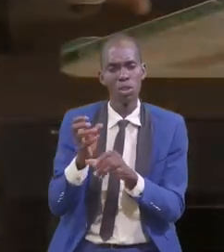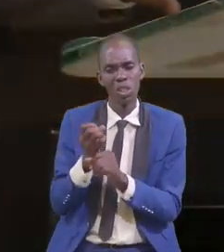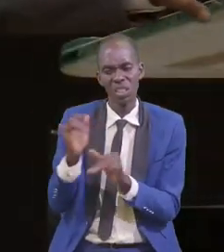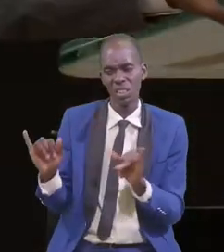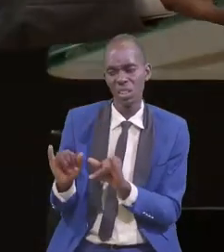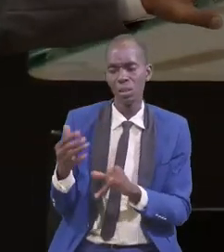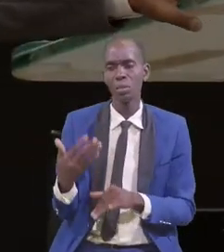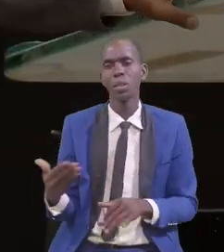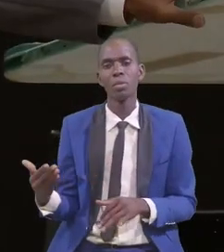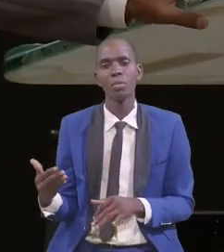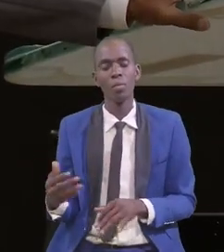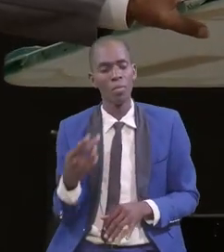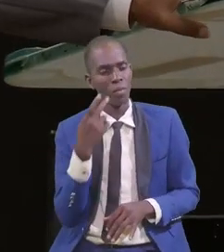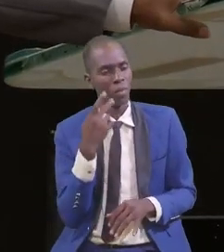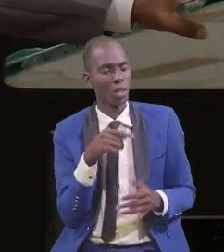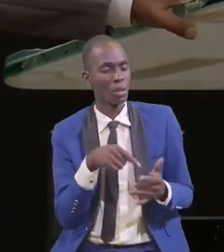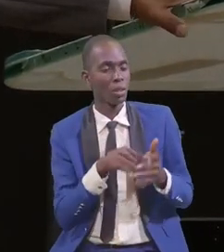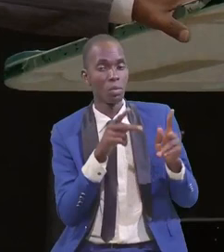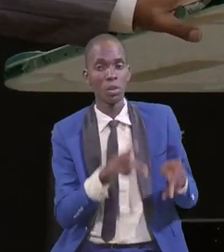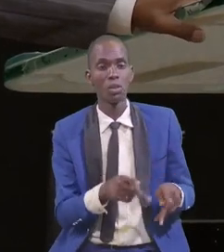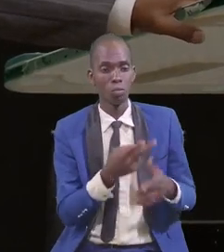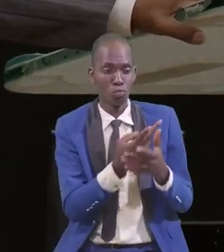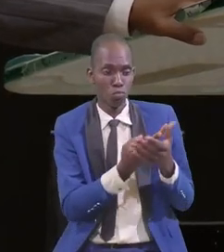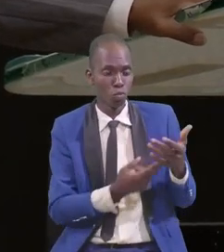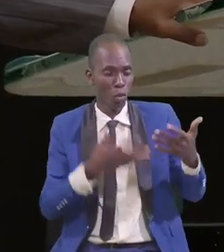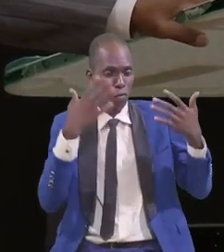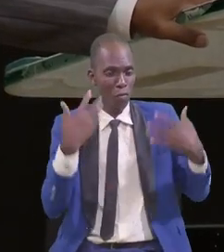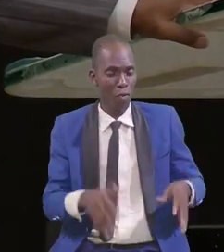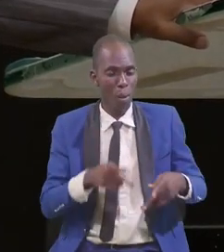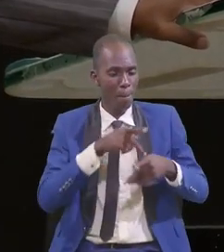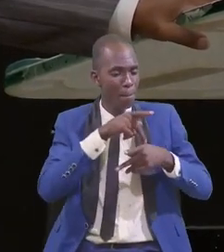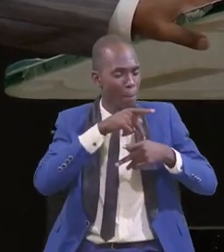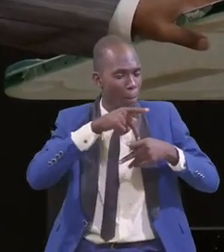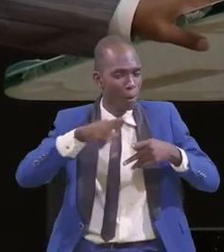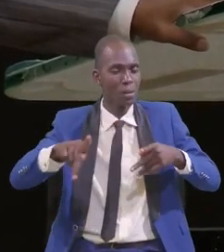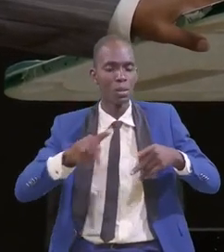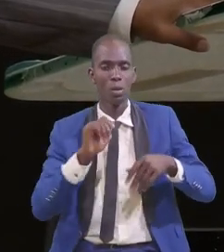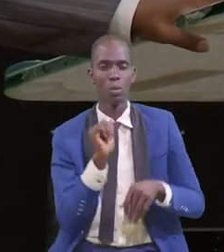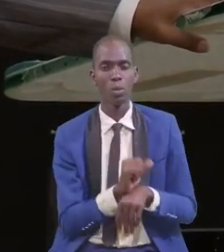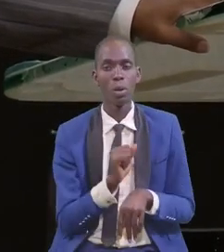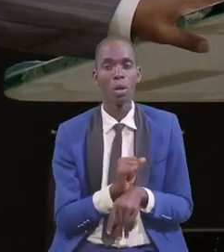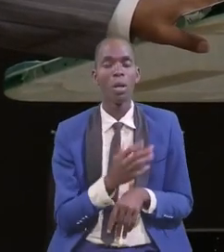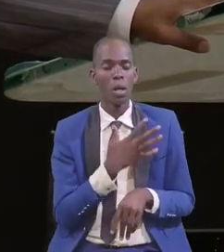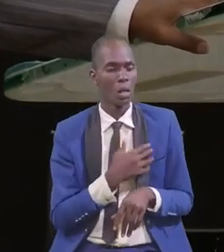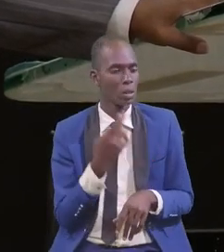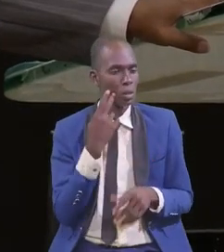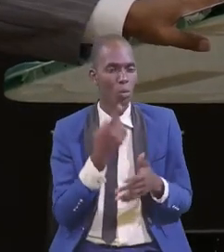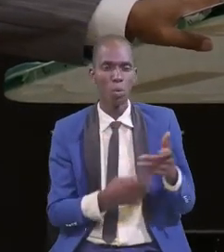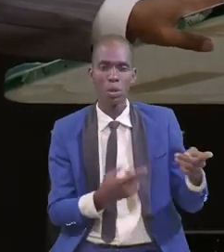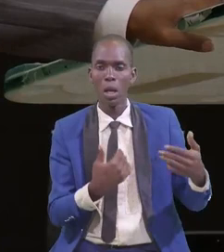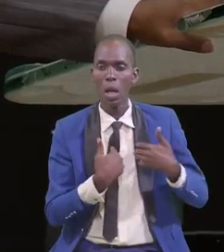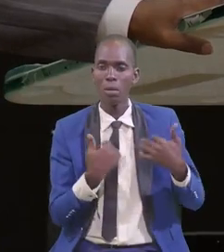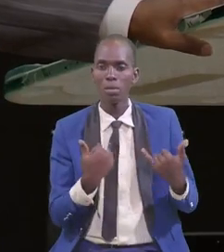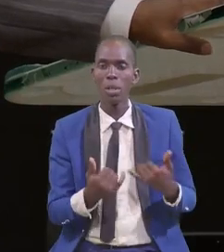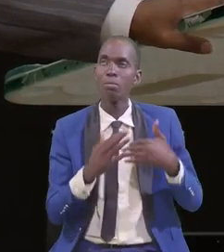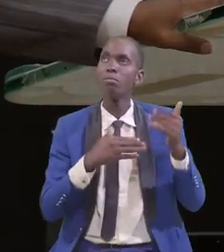we came out of, you know, the professional training at the same time. Look at what they have. Look at what they are riding. And look